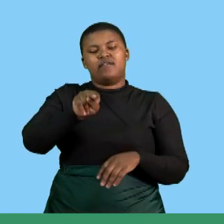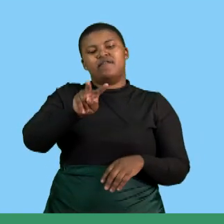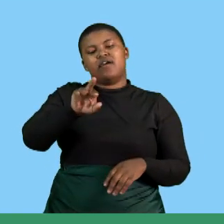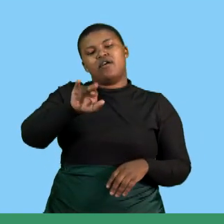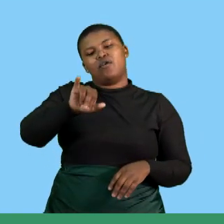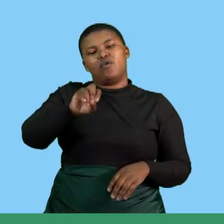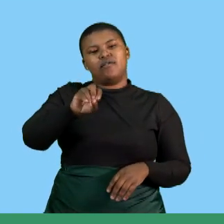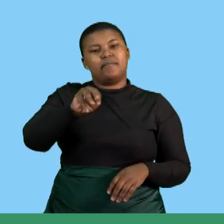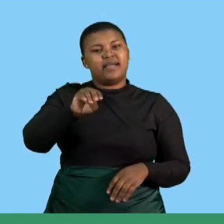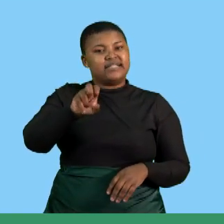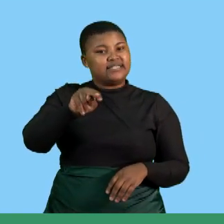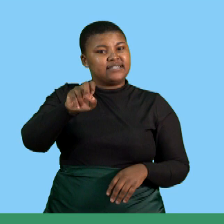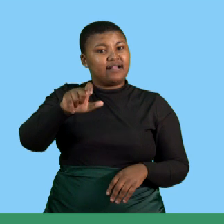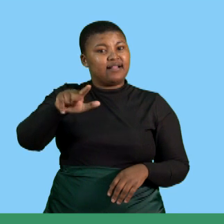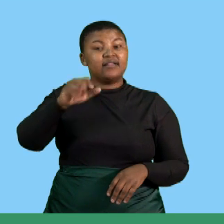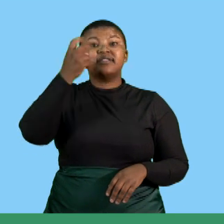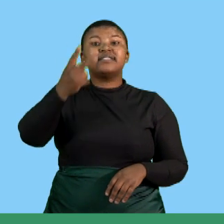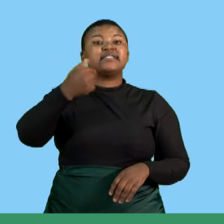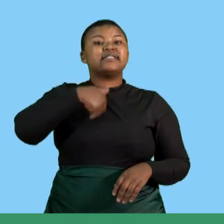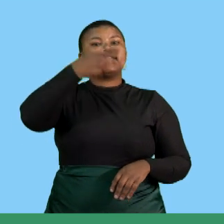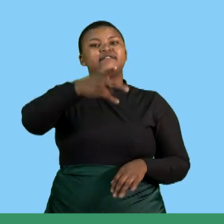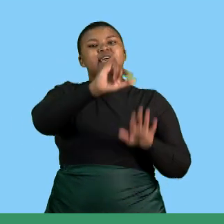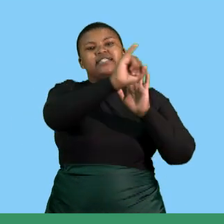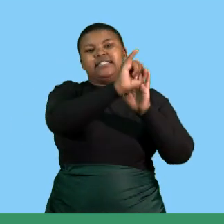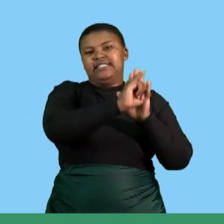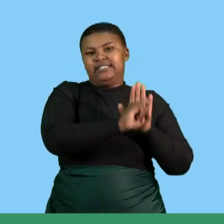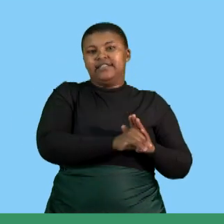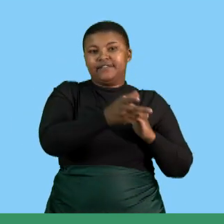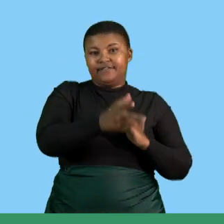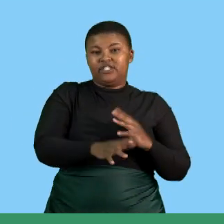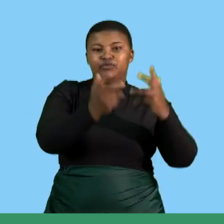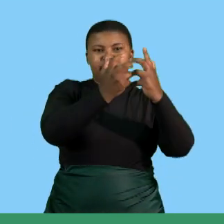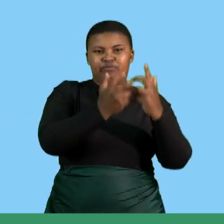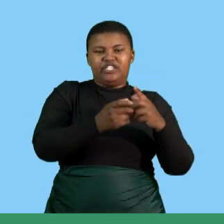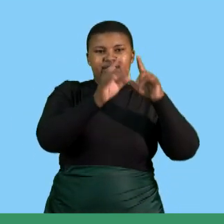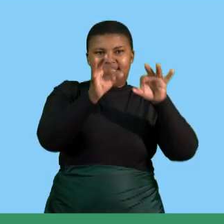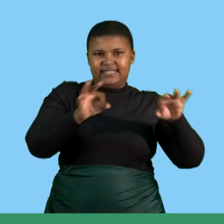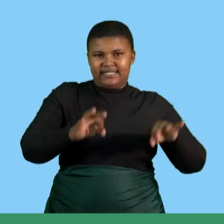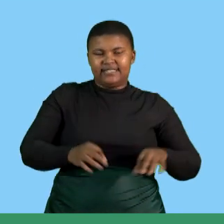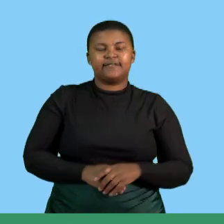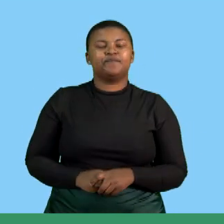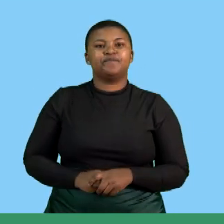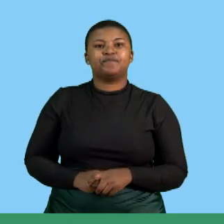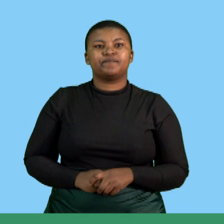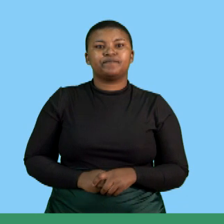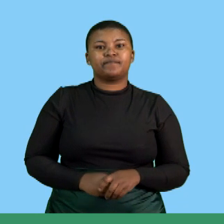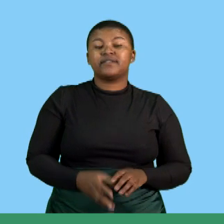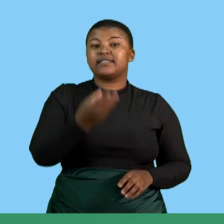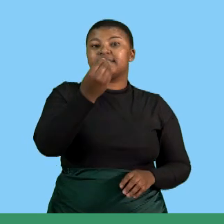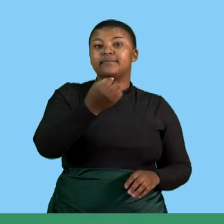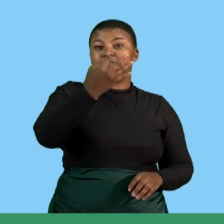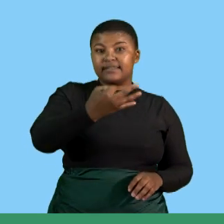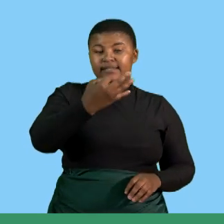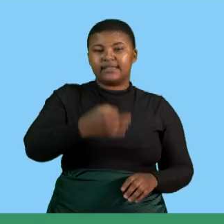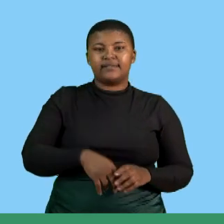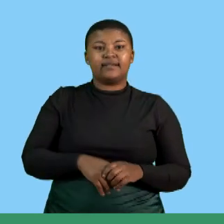environment. So there we have identified the components that suits each statement. Let's